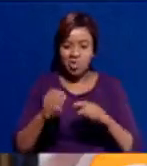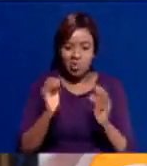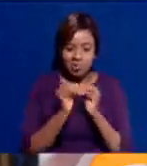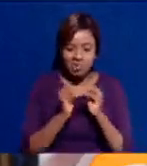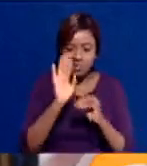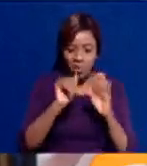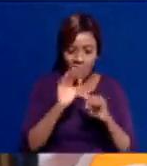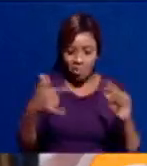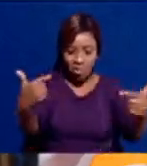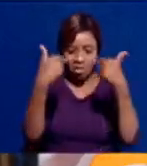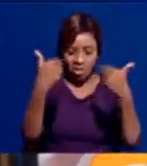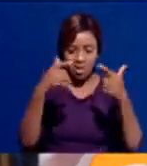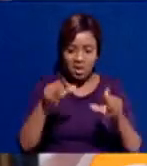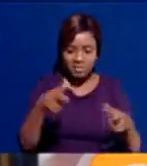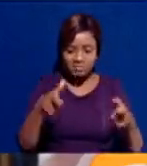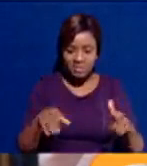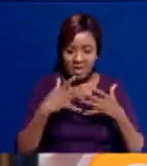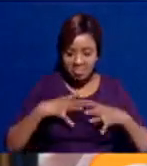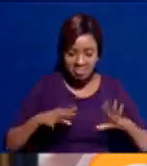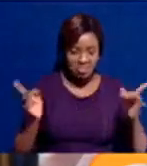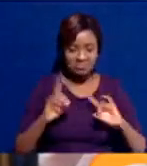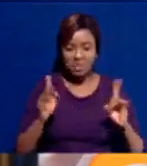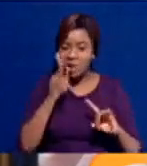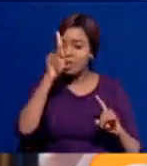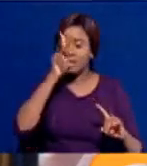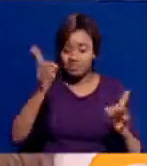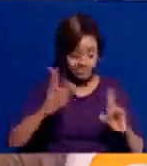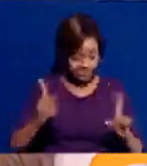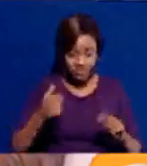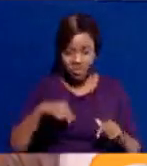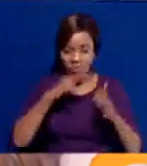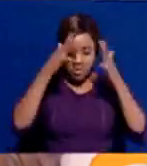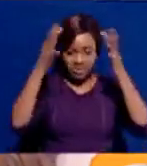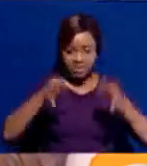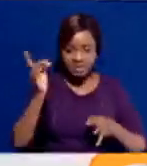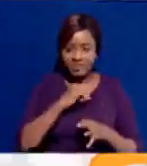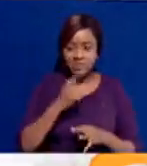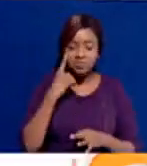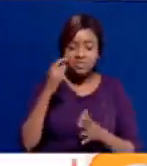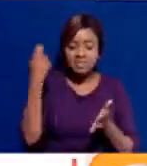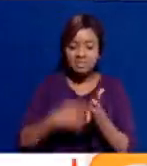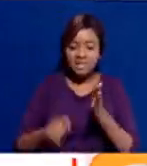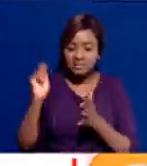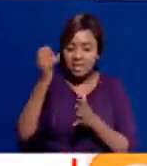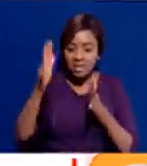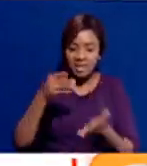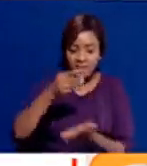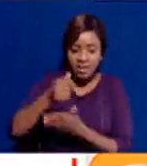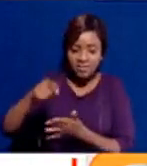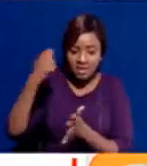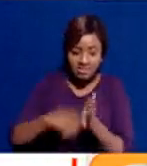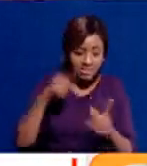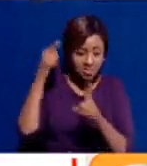conferences ama kupiga makelele. Sisi tumeamua the taxes that people of Kenya pay is not to